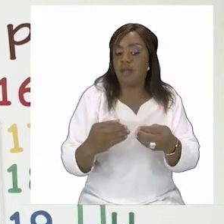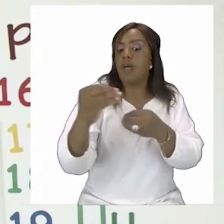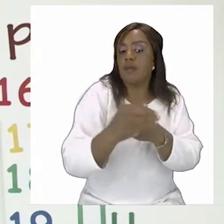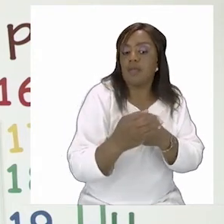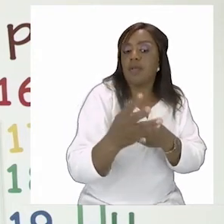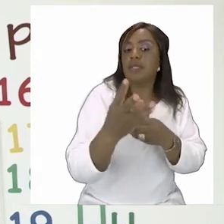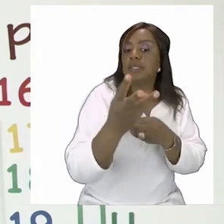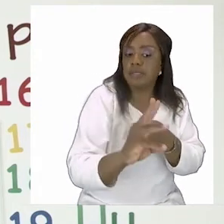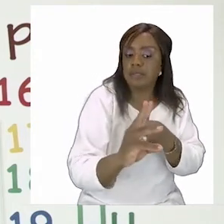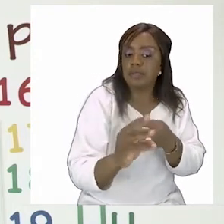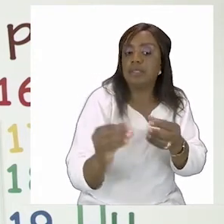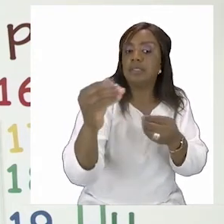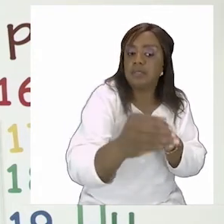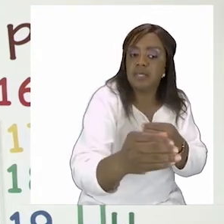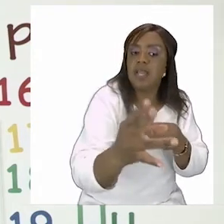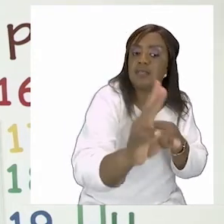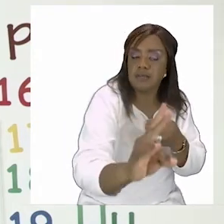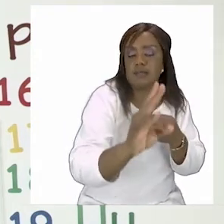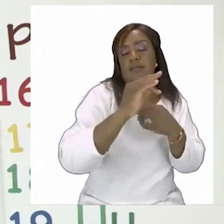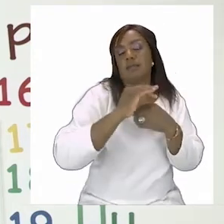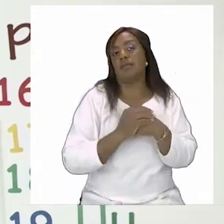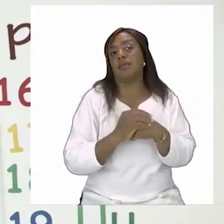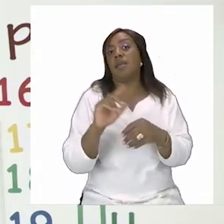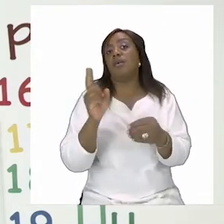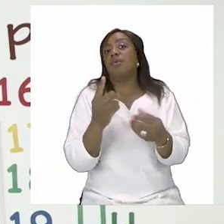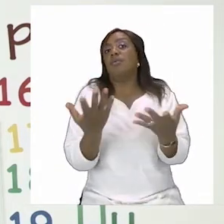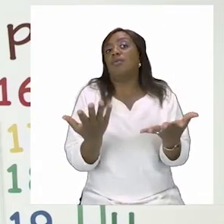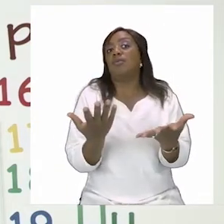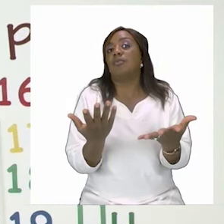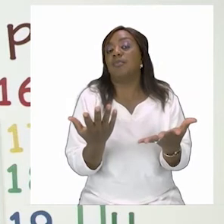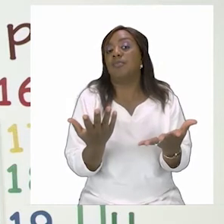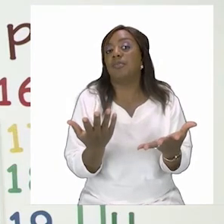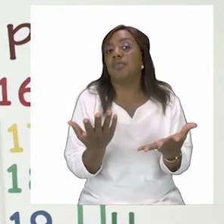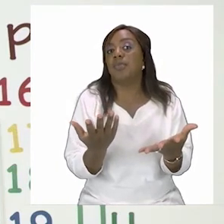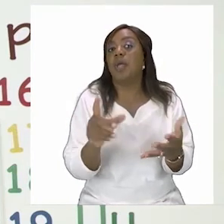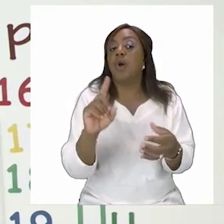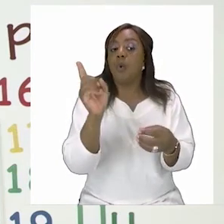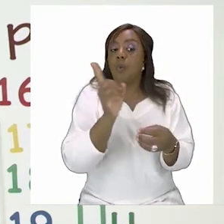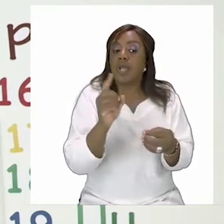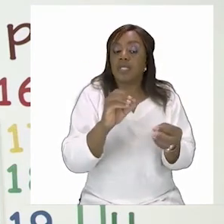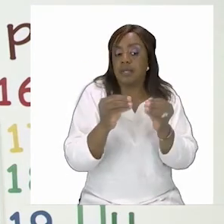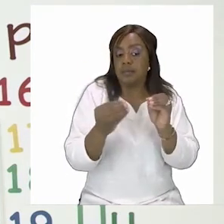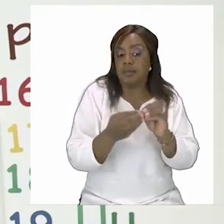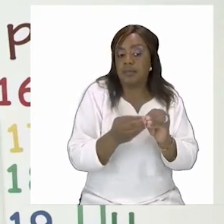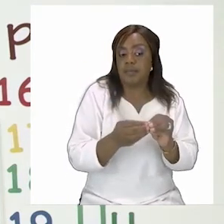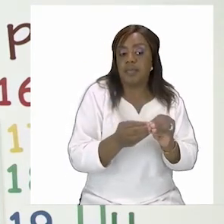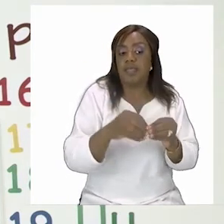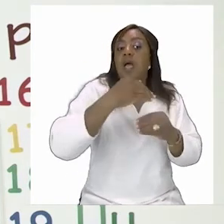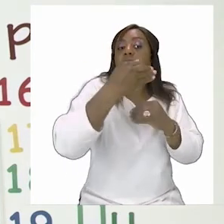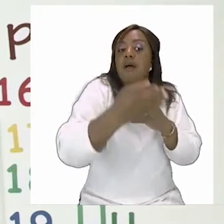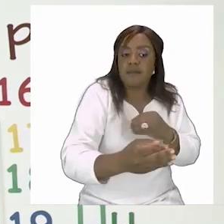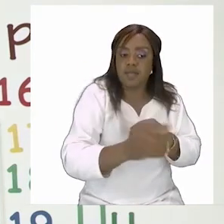is the number before, or rather, after 10?